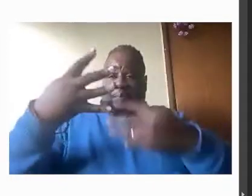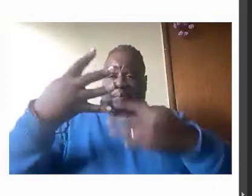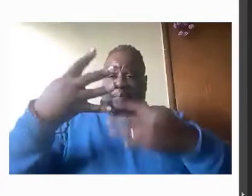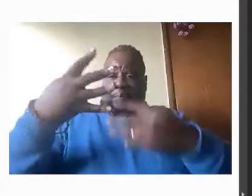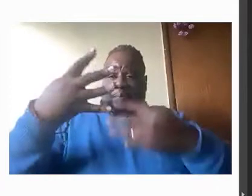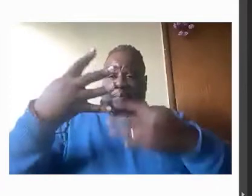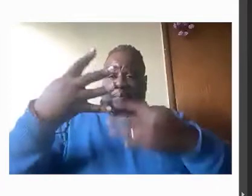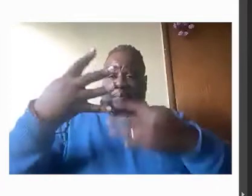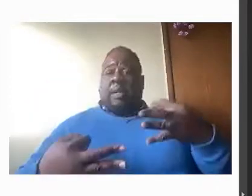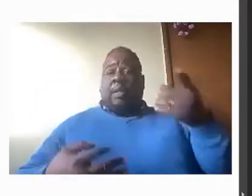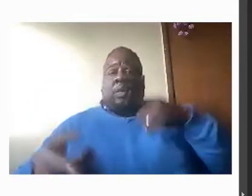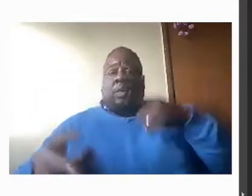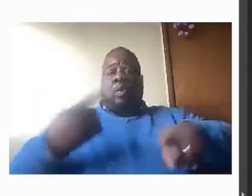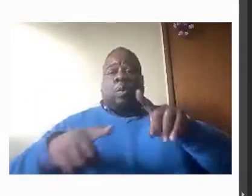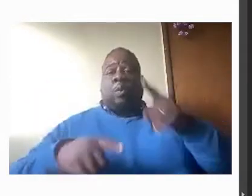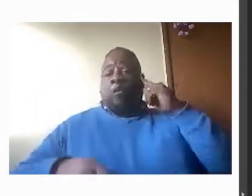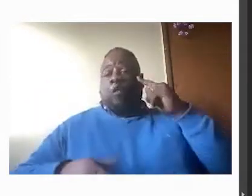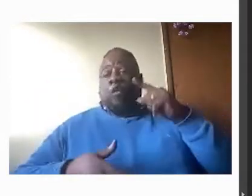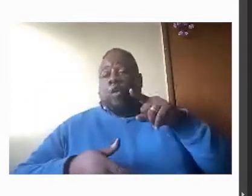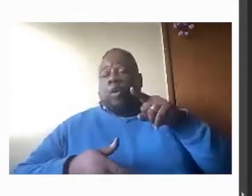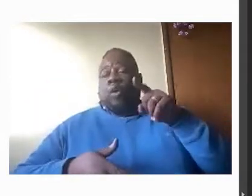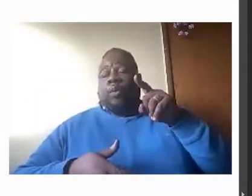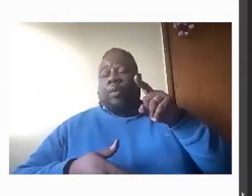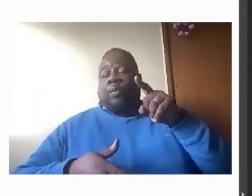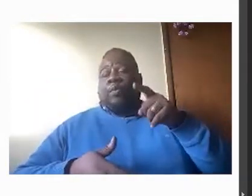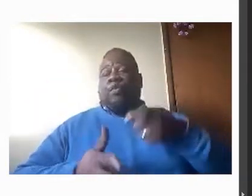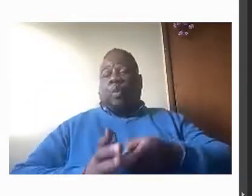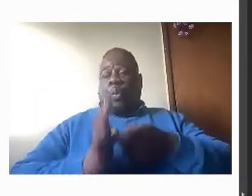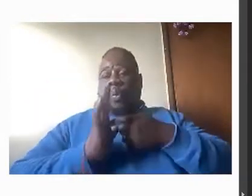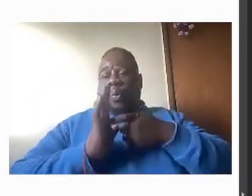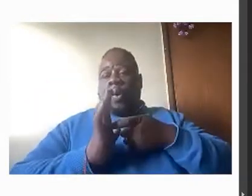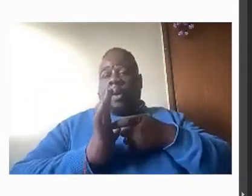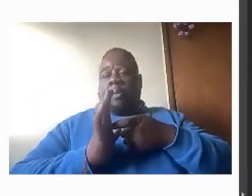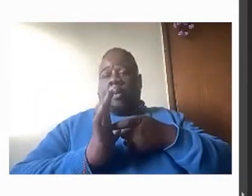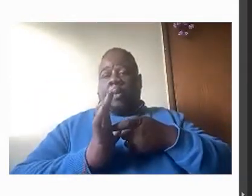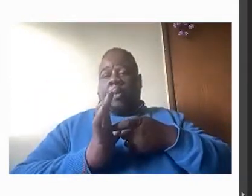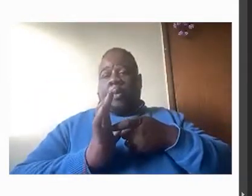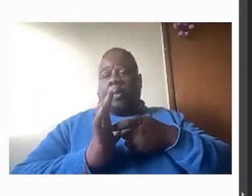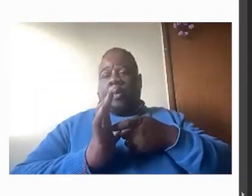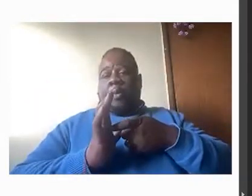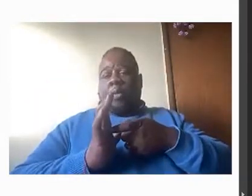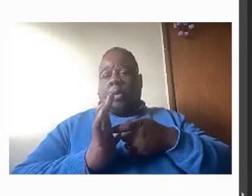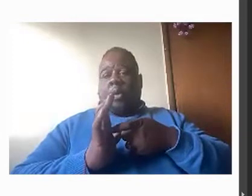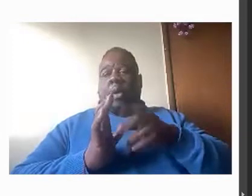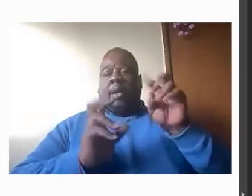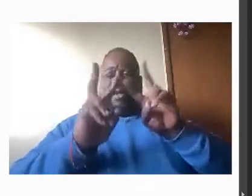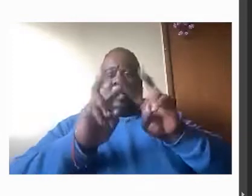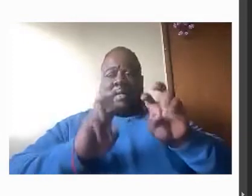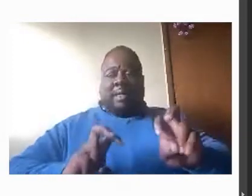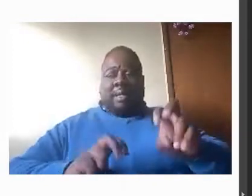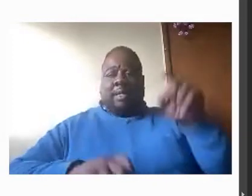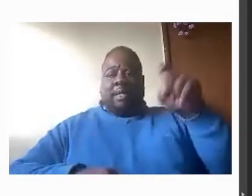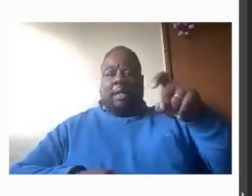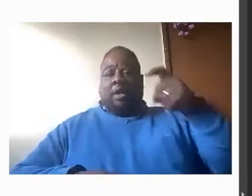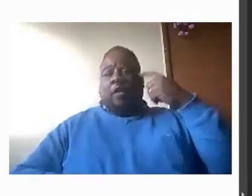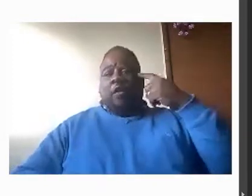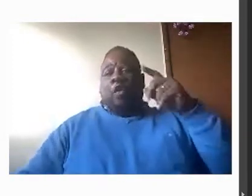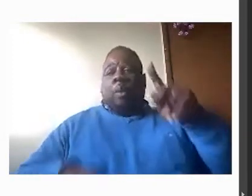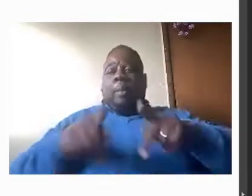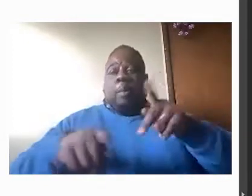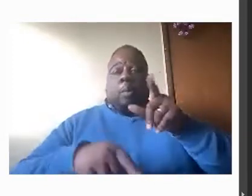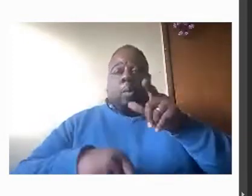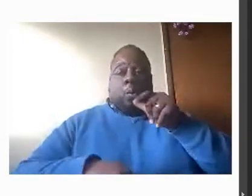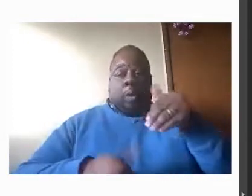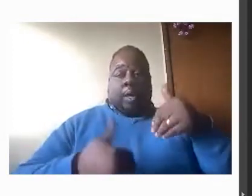and requirement that the city go door to door to assess the needs of people with disabilities. And Matthew's work